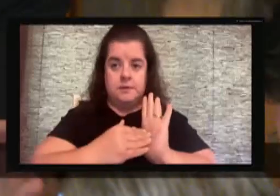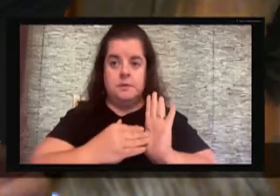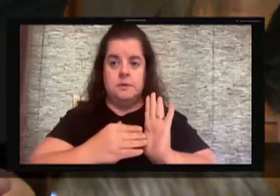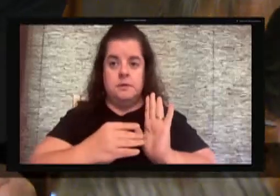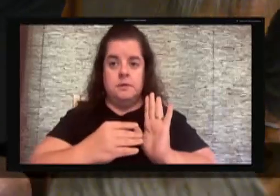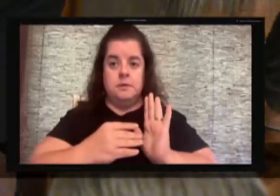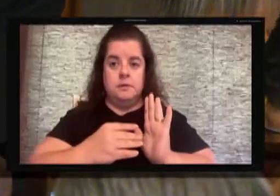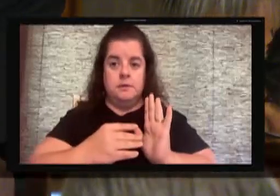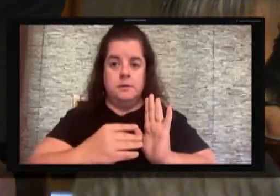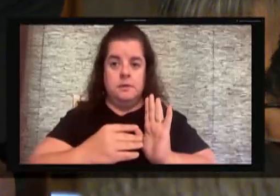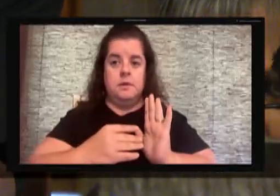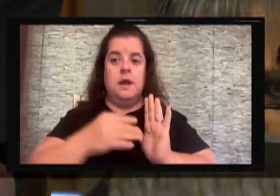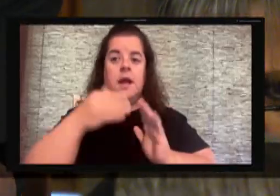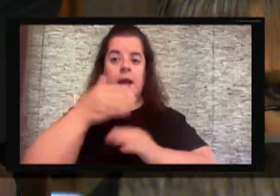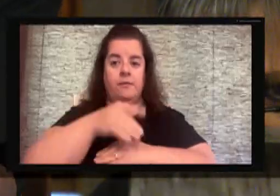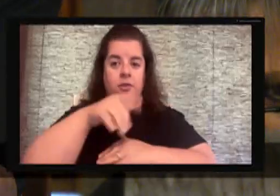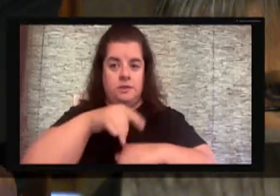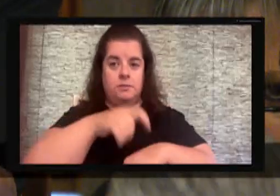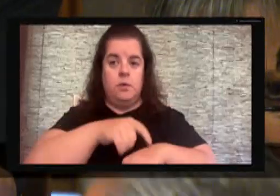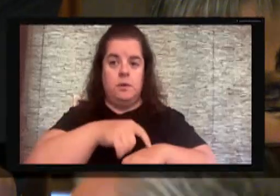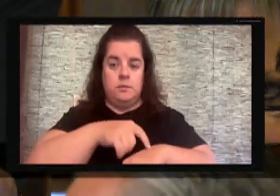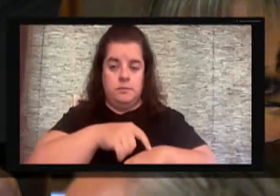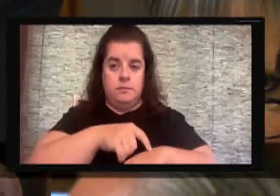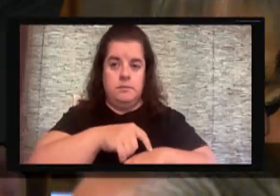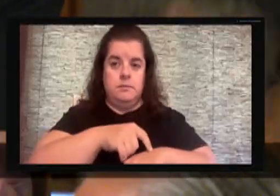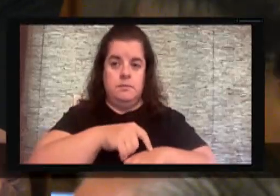Yep. After this point.